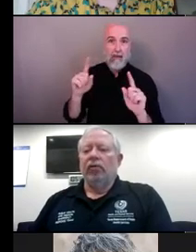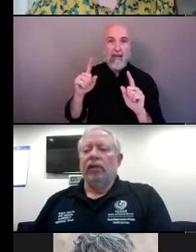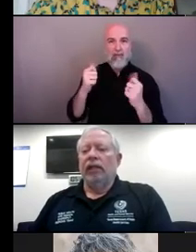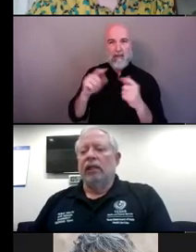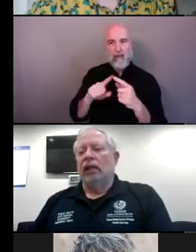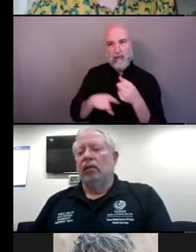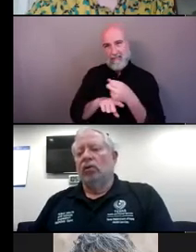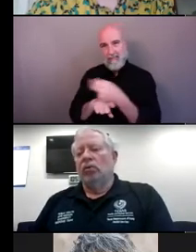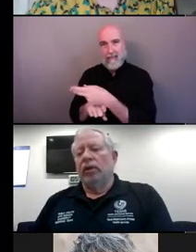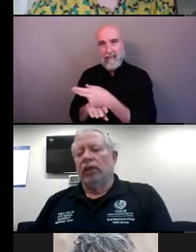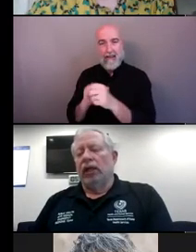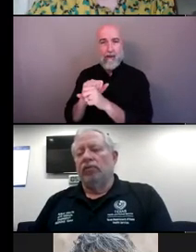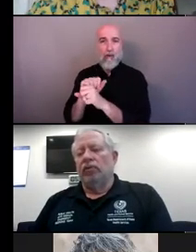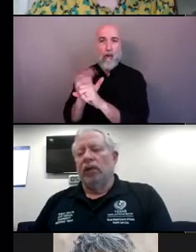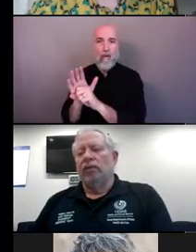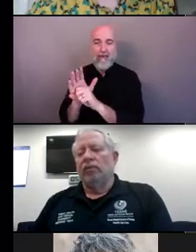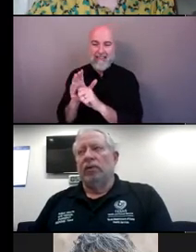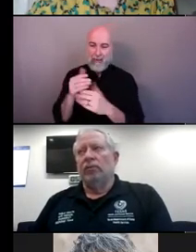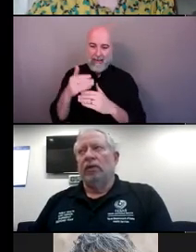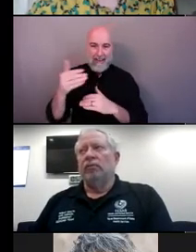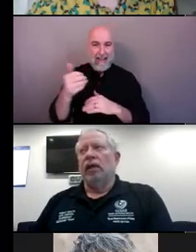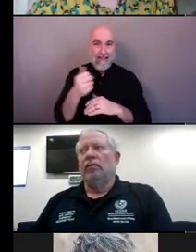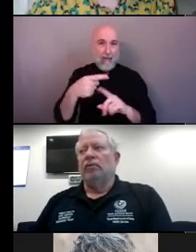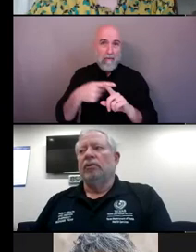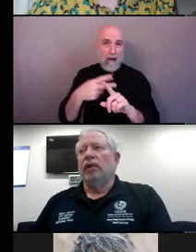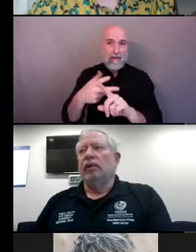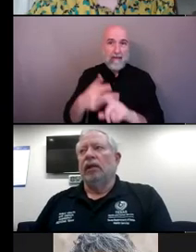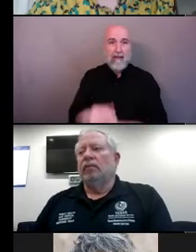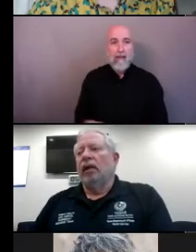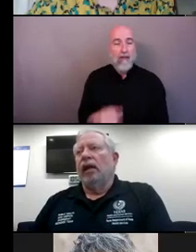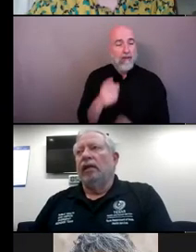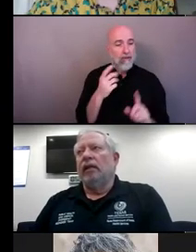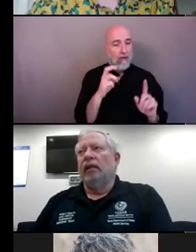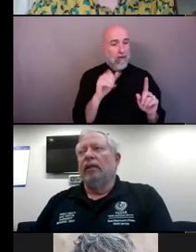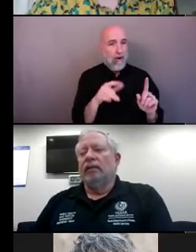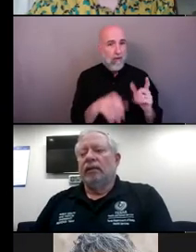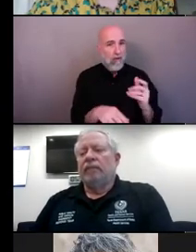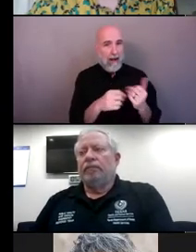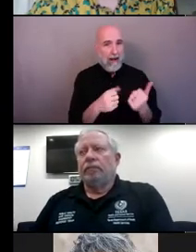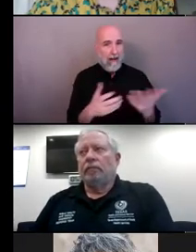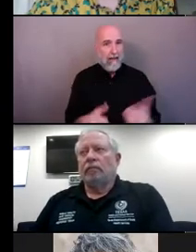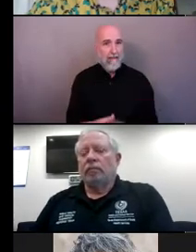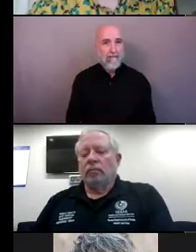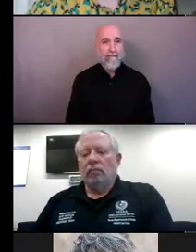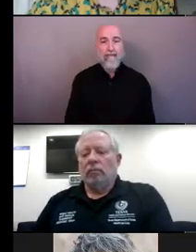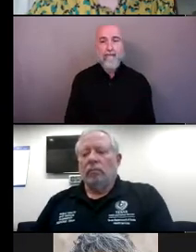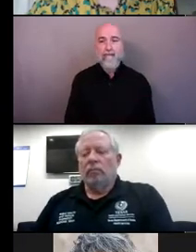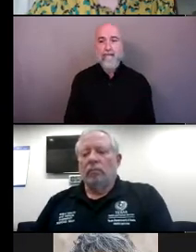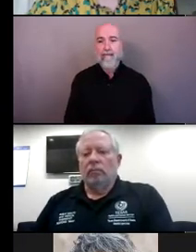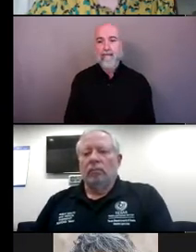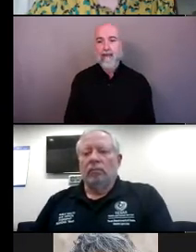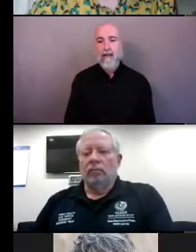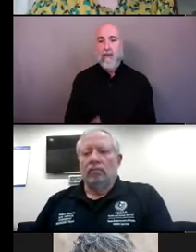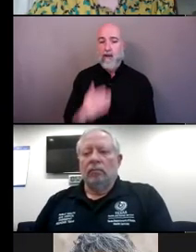defeating COVID-19 within the next few months. So Dr. Ray, would you like to add anything? Good